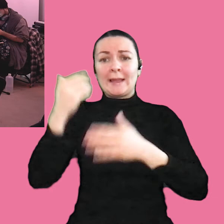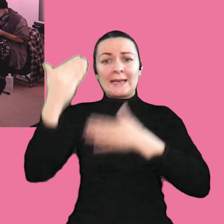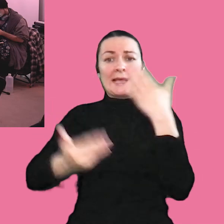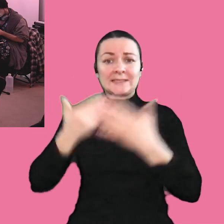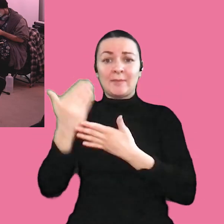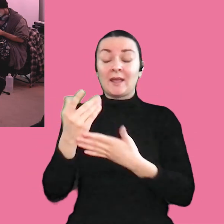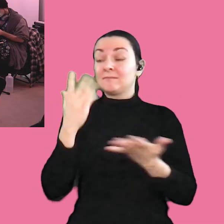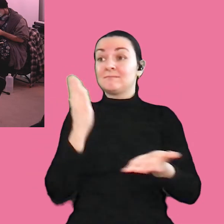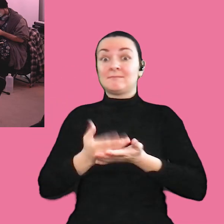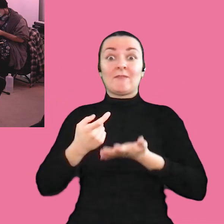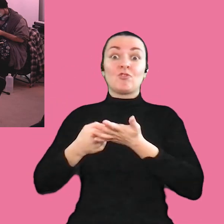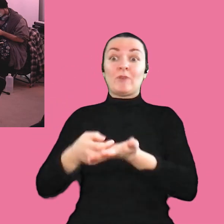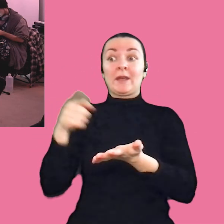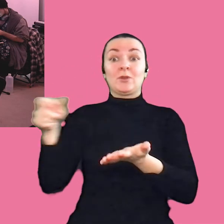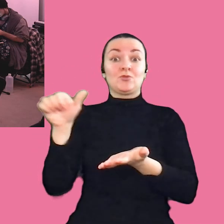who's interested in that.